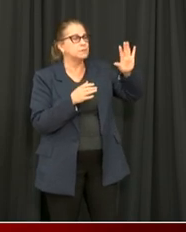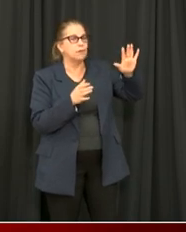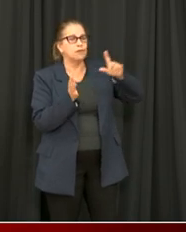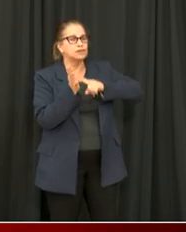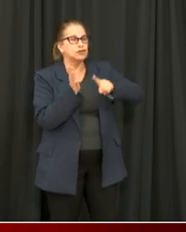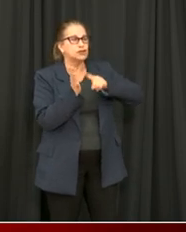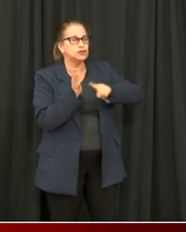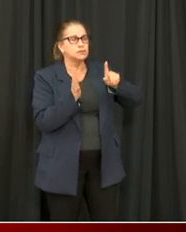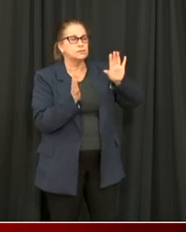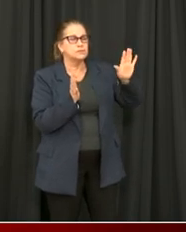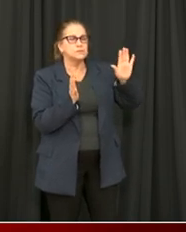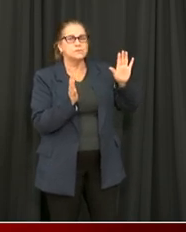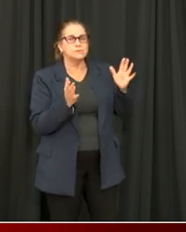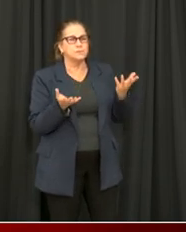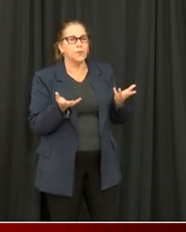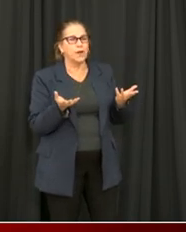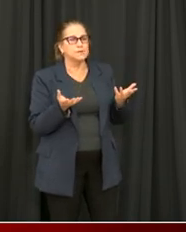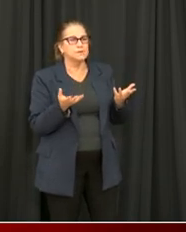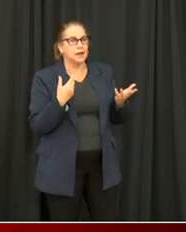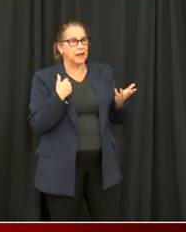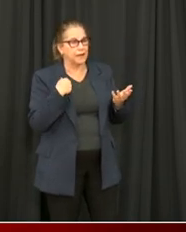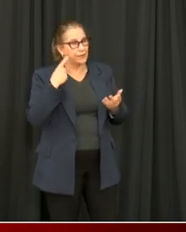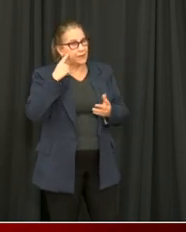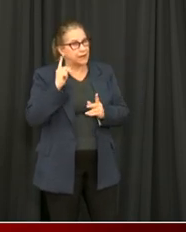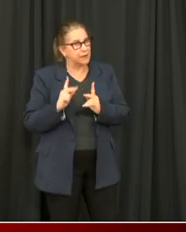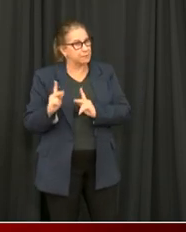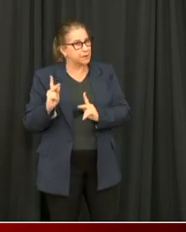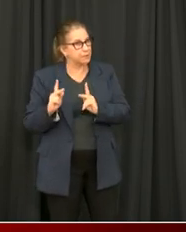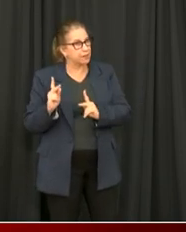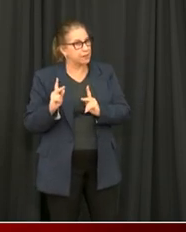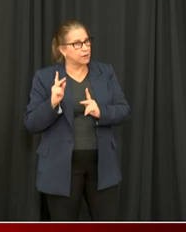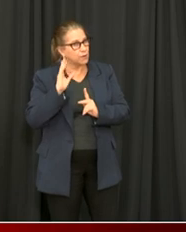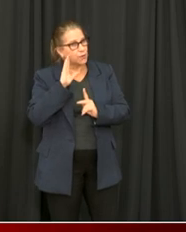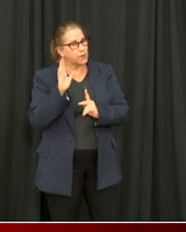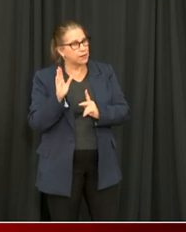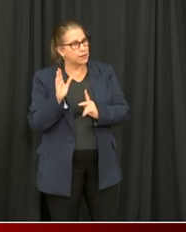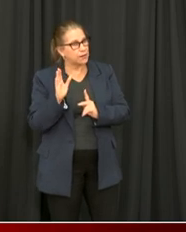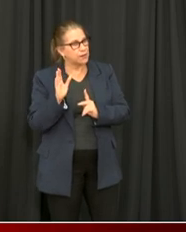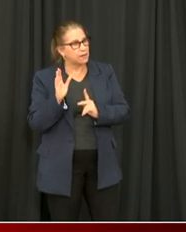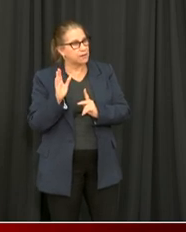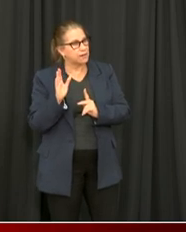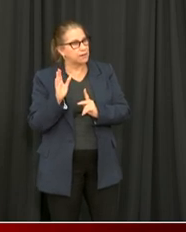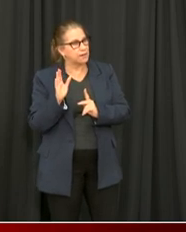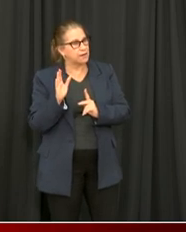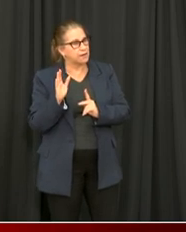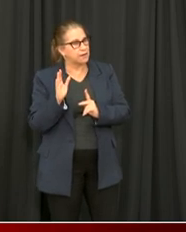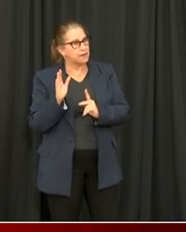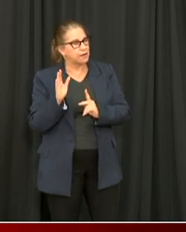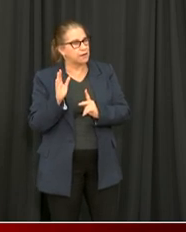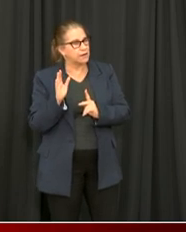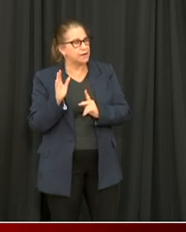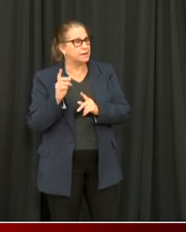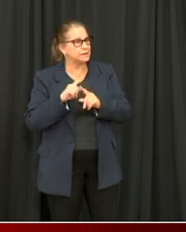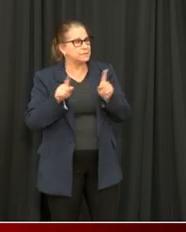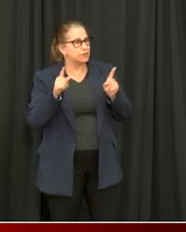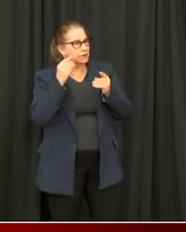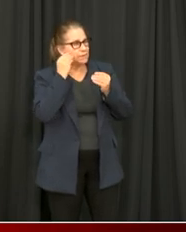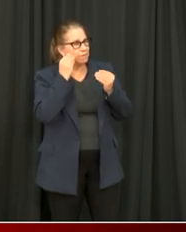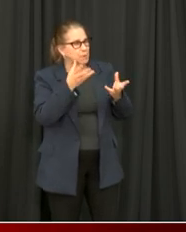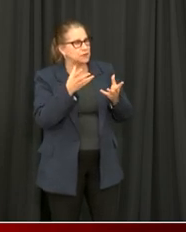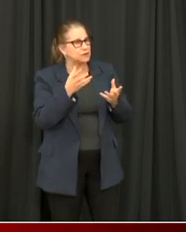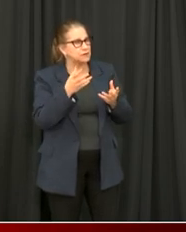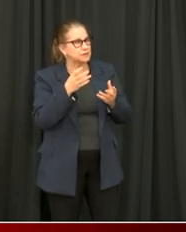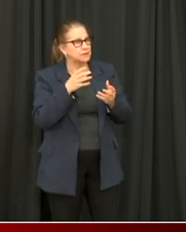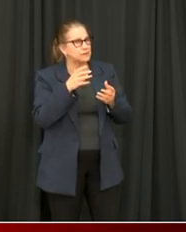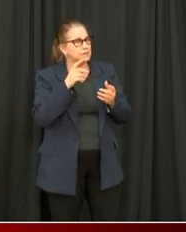I think the layperson would suggest that there is a difference between an individual having sexual intercourse and participating in a demonstration, which many of